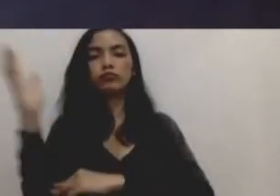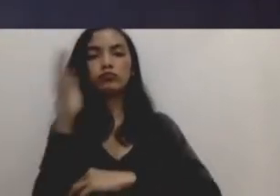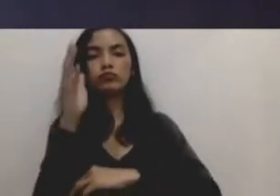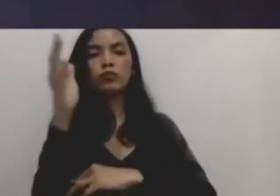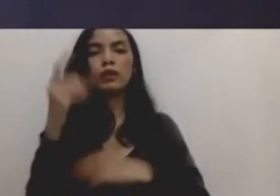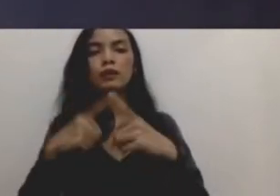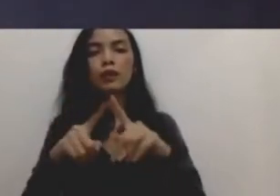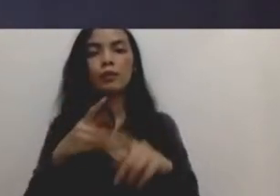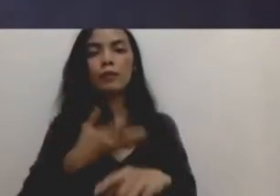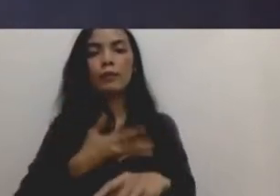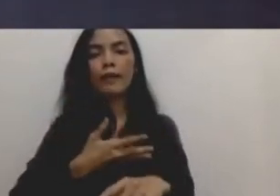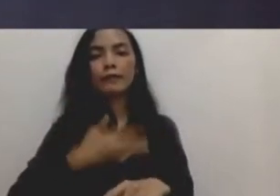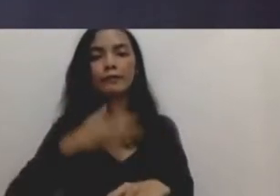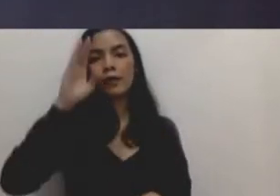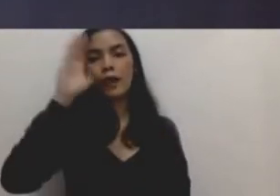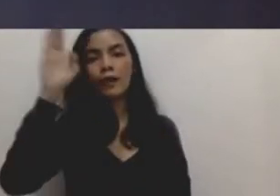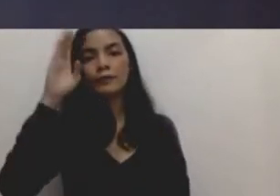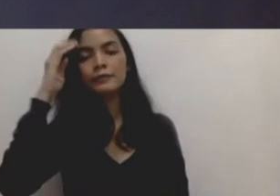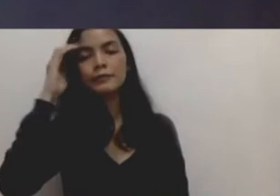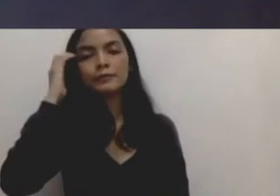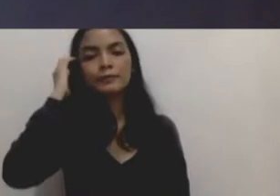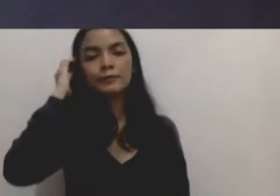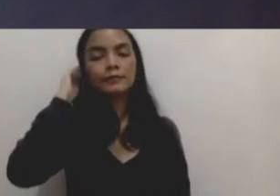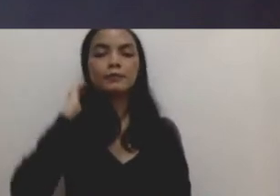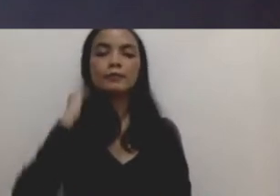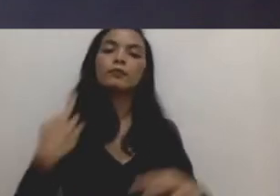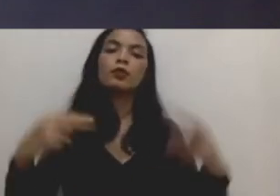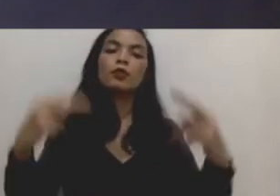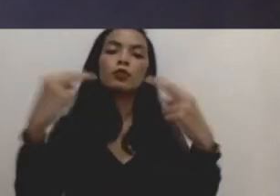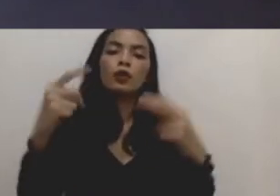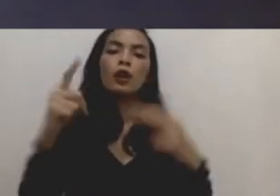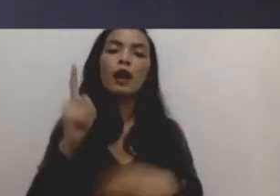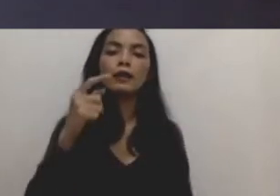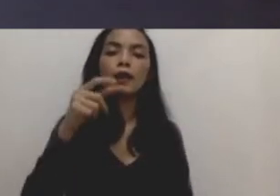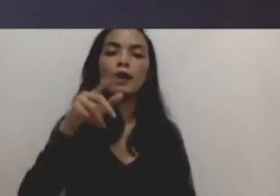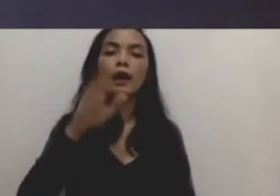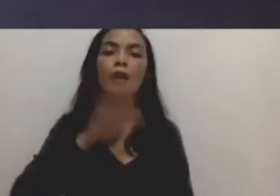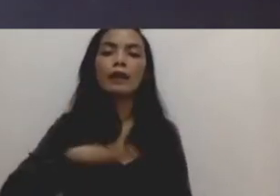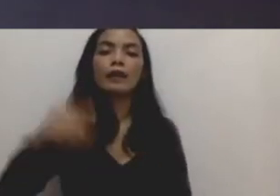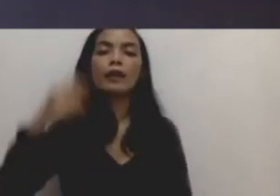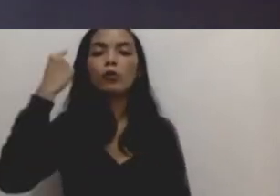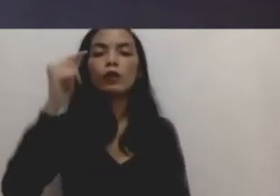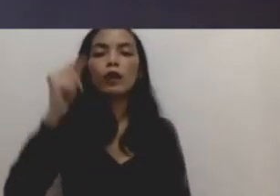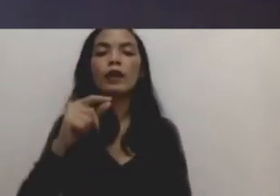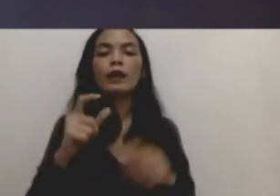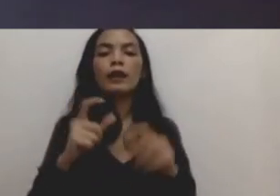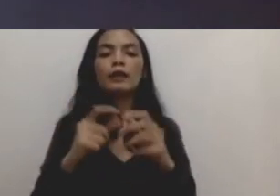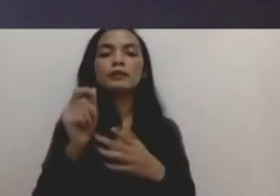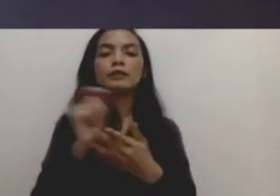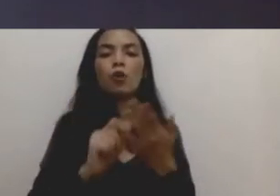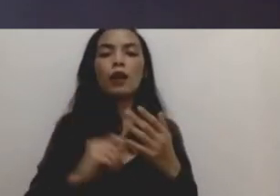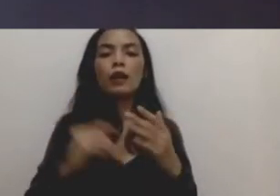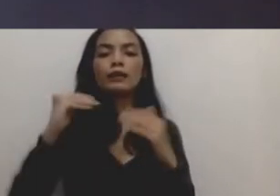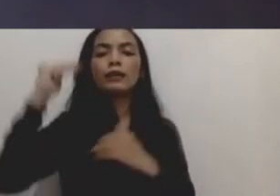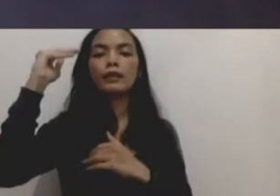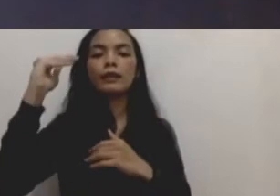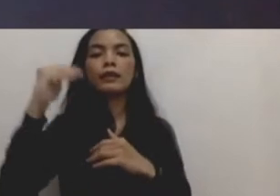hello to our special audience. They are college students from Sekolah Tinggi Ilmu Pemerintahan